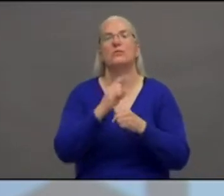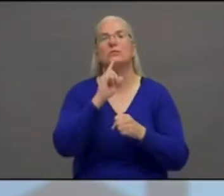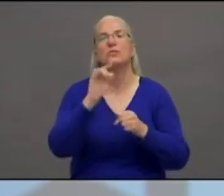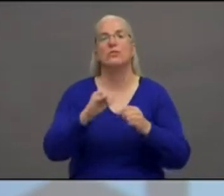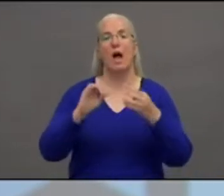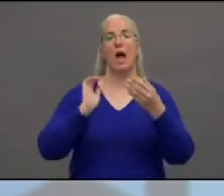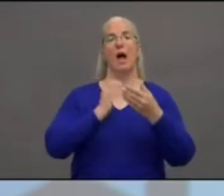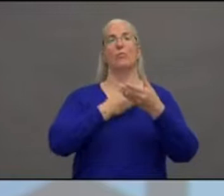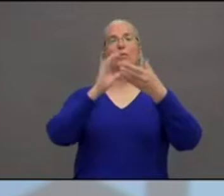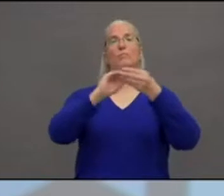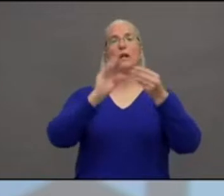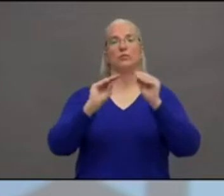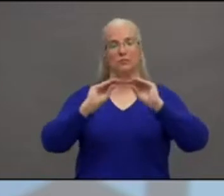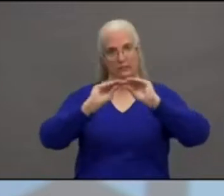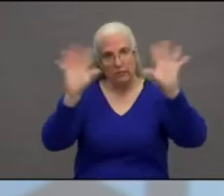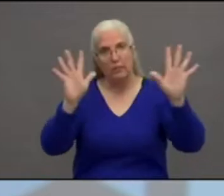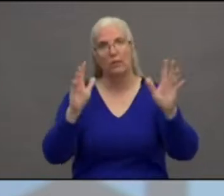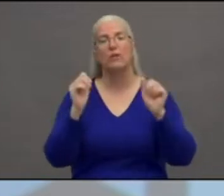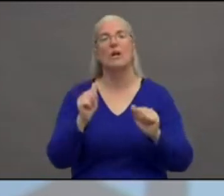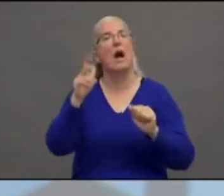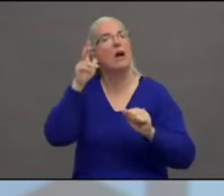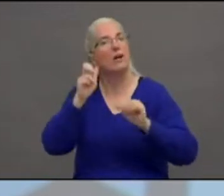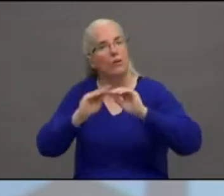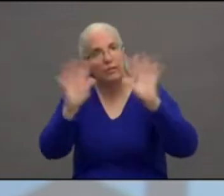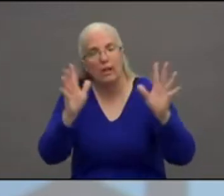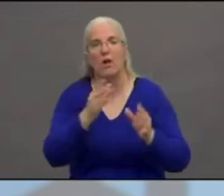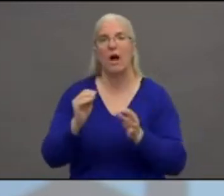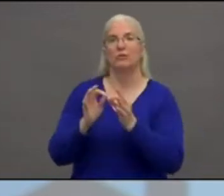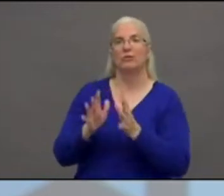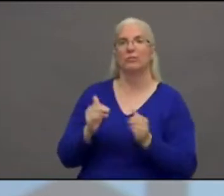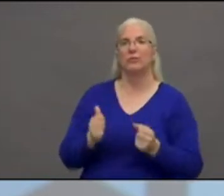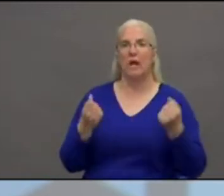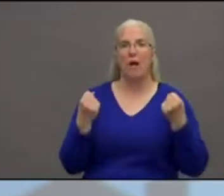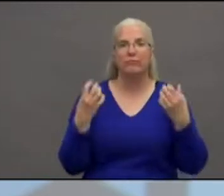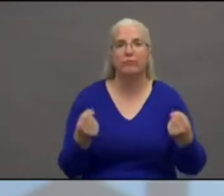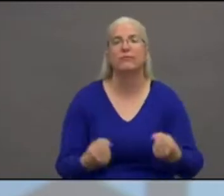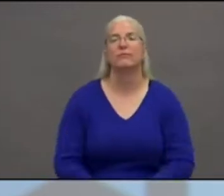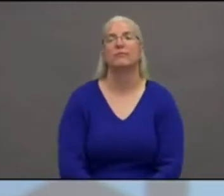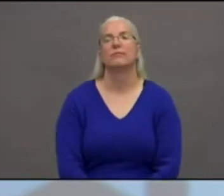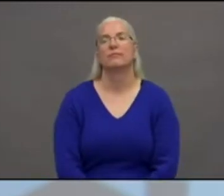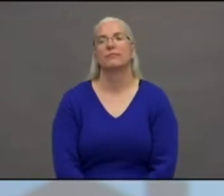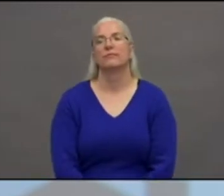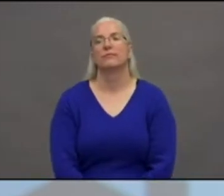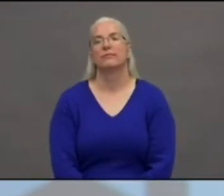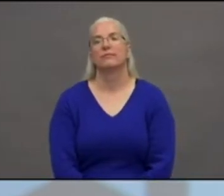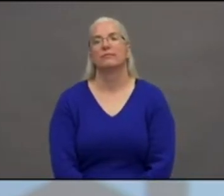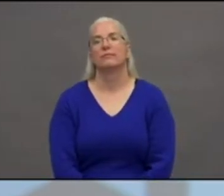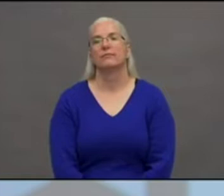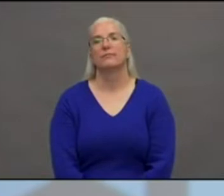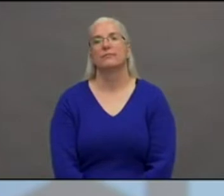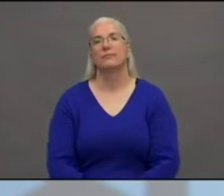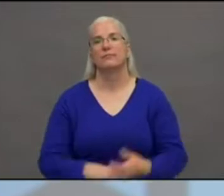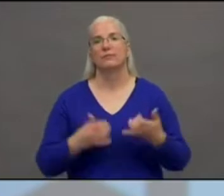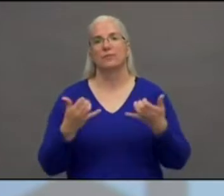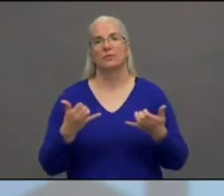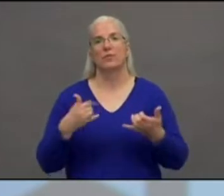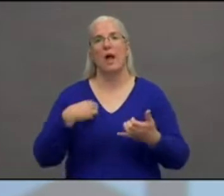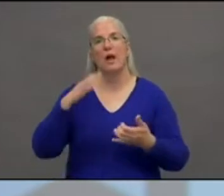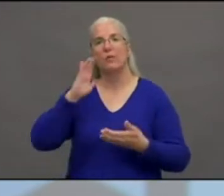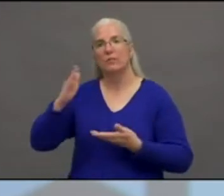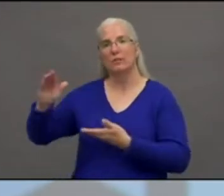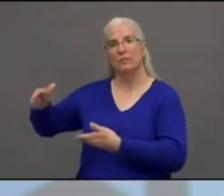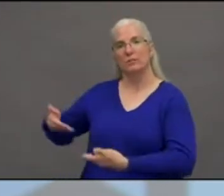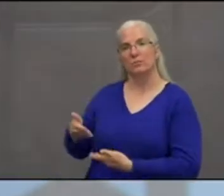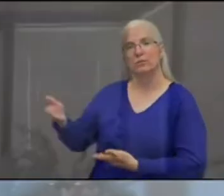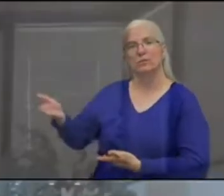properly communicate with our ASL interpreters. Today, I'm joined by Dr. Brian